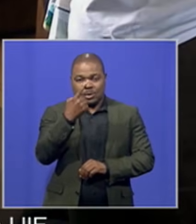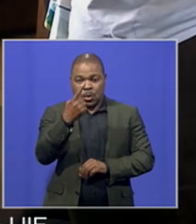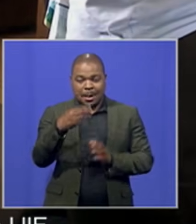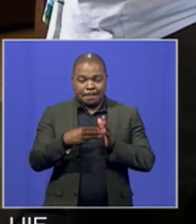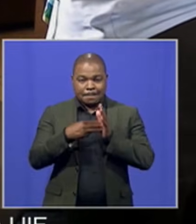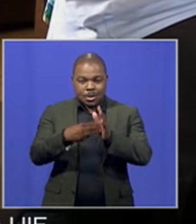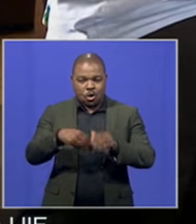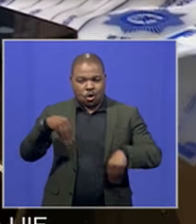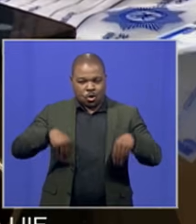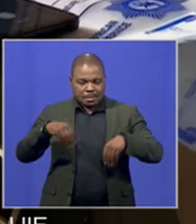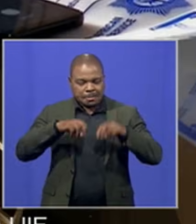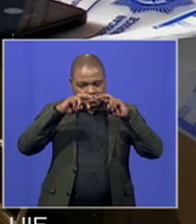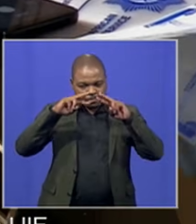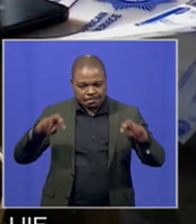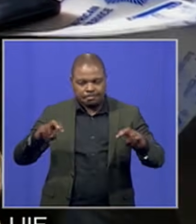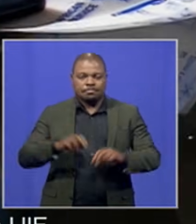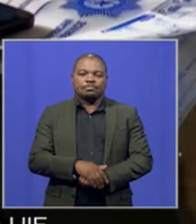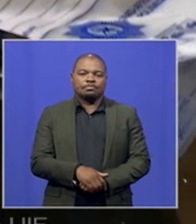161.